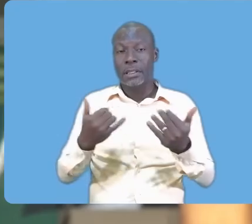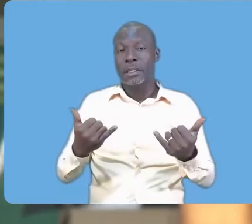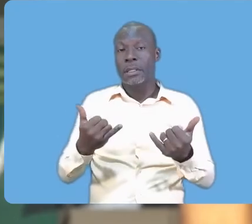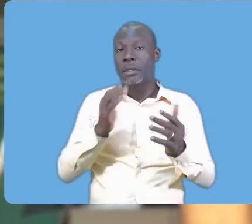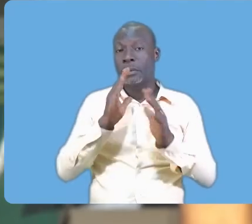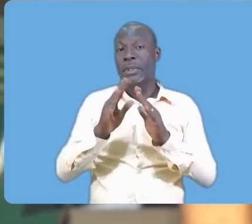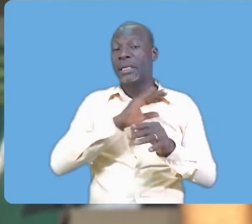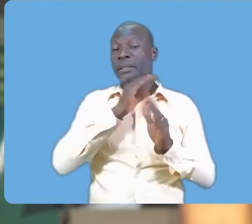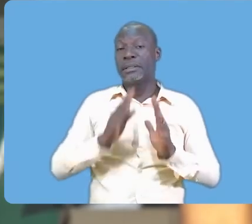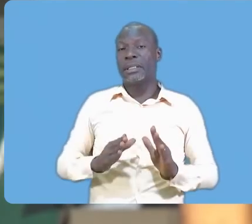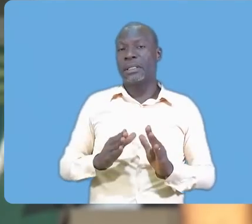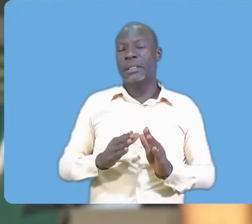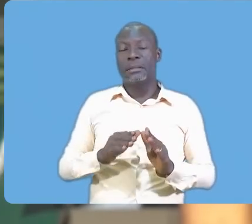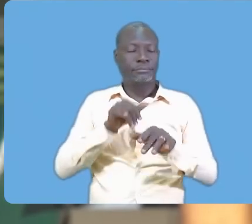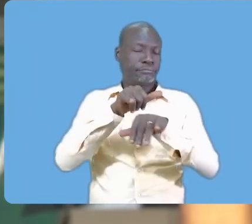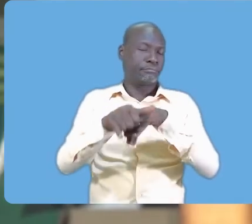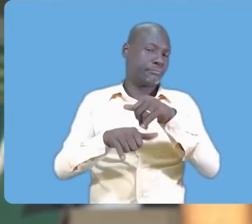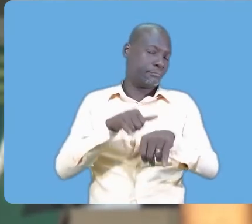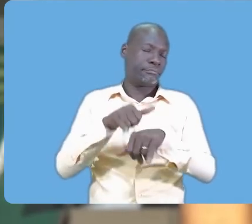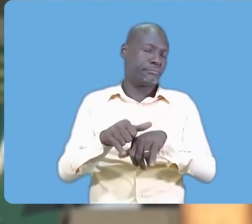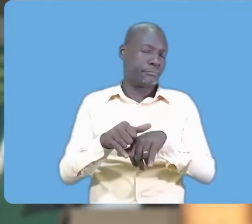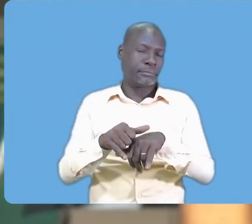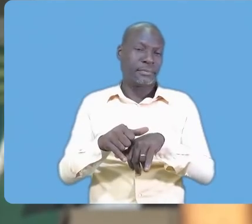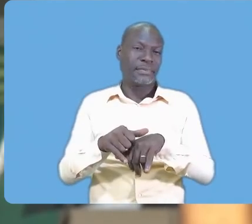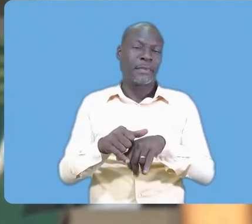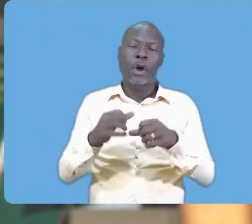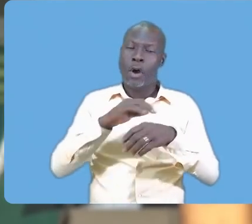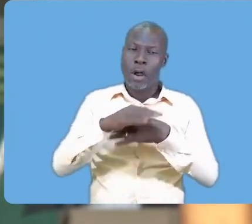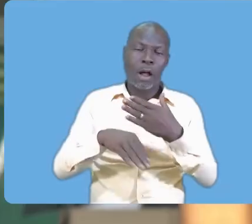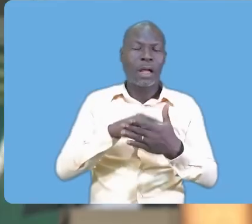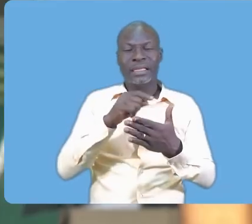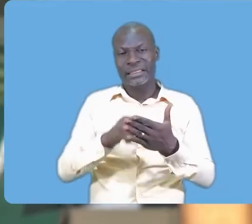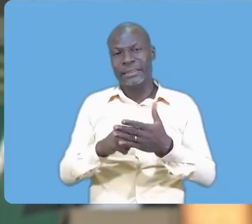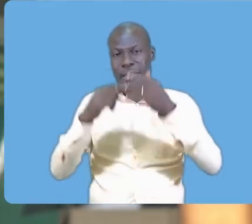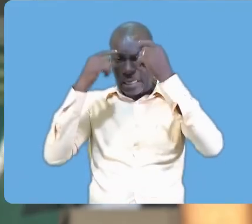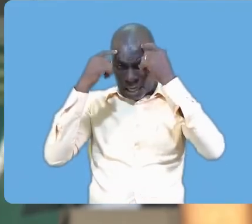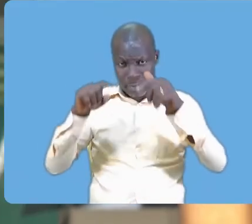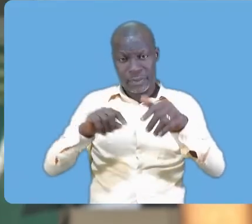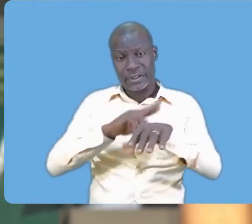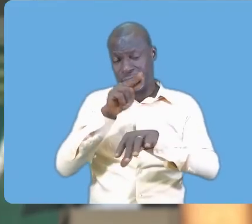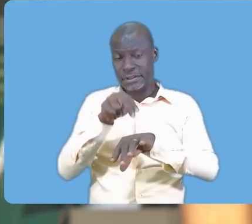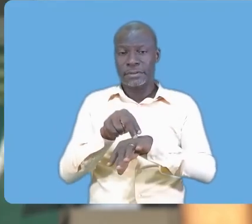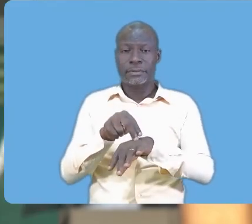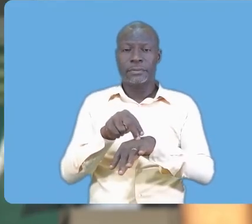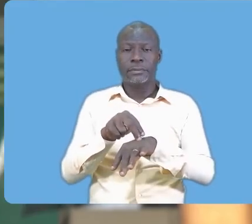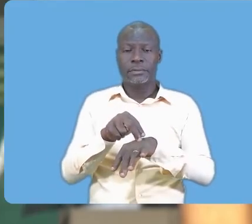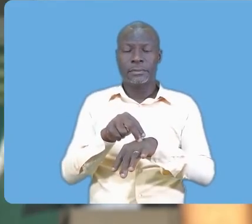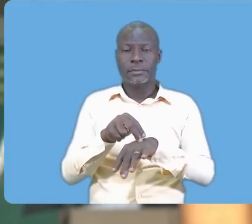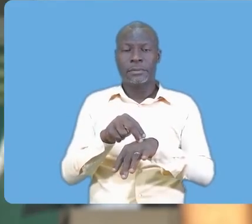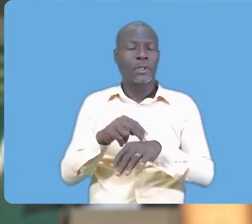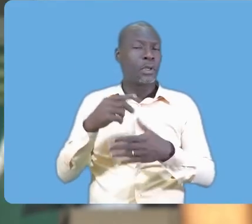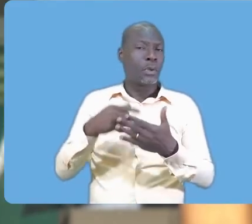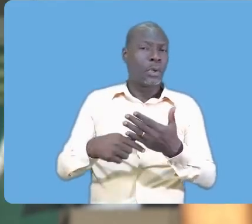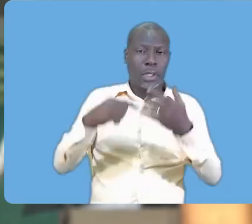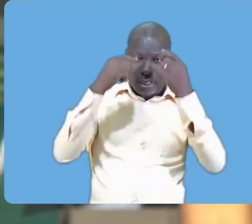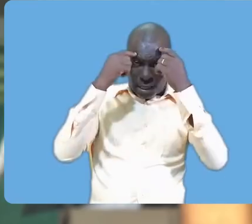I home. Ye ya chum for. And never when you are a cosso, our yam animal. And yama air